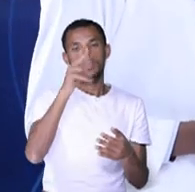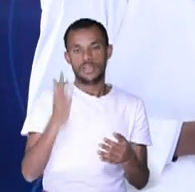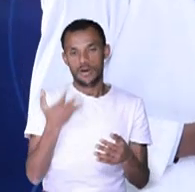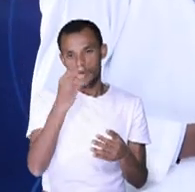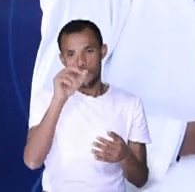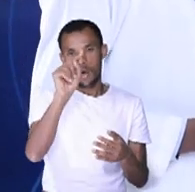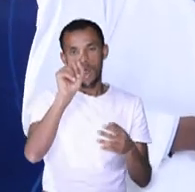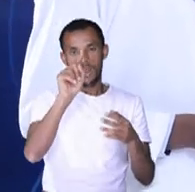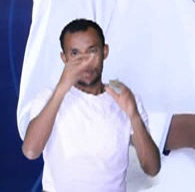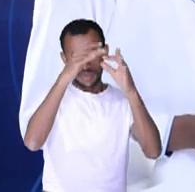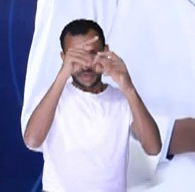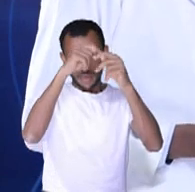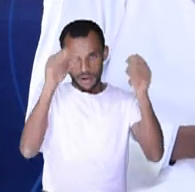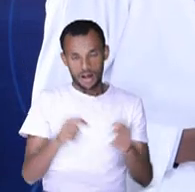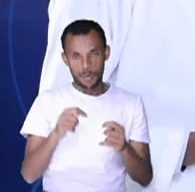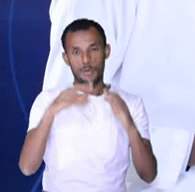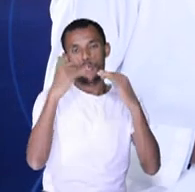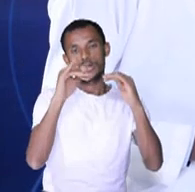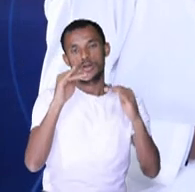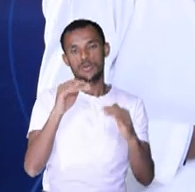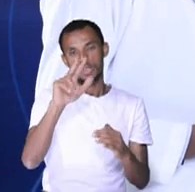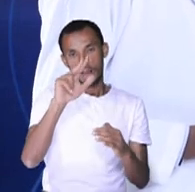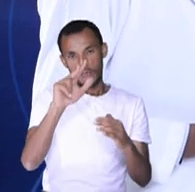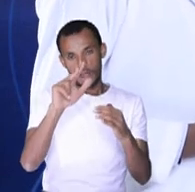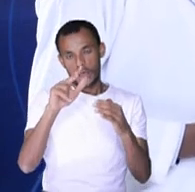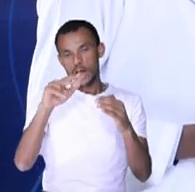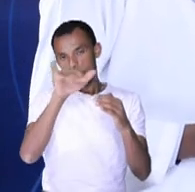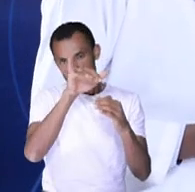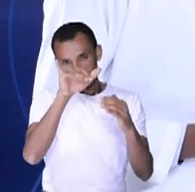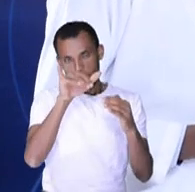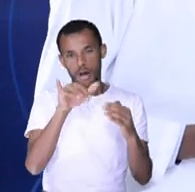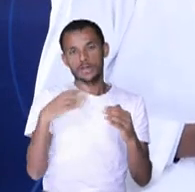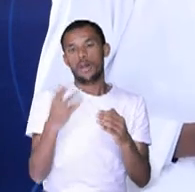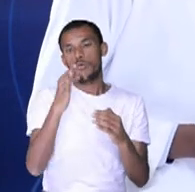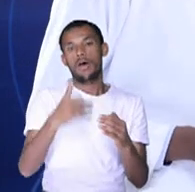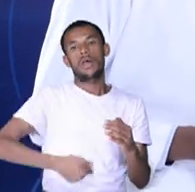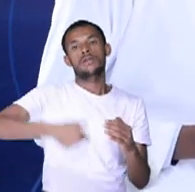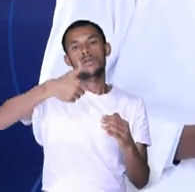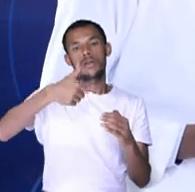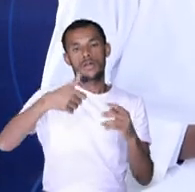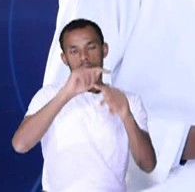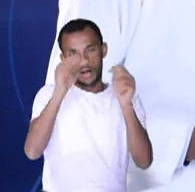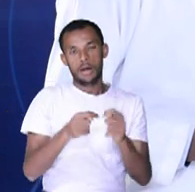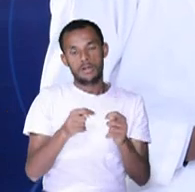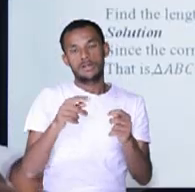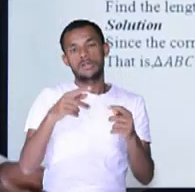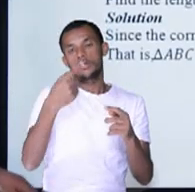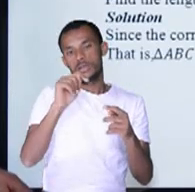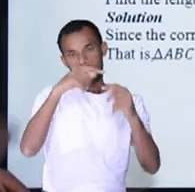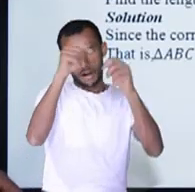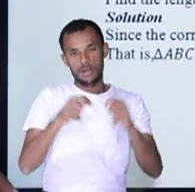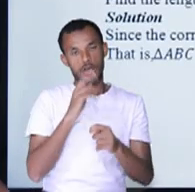sides of one triangle are proportional to the three corresponding sides of another triangle, then the triangles are similar.